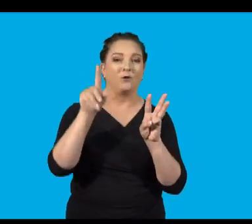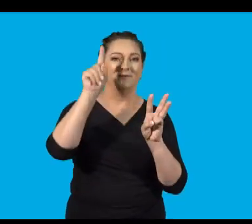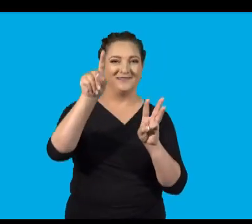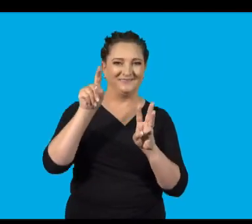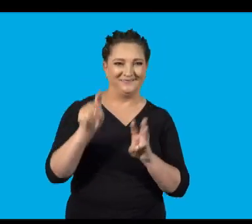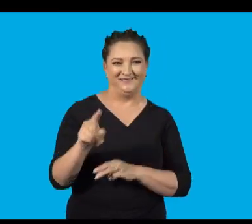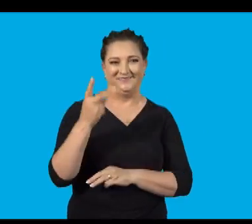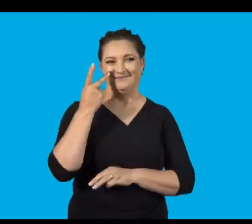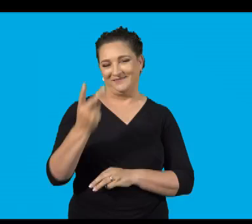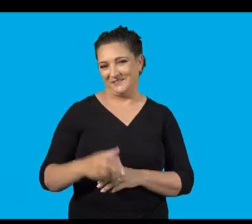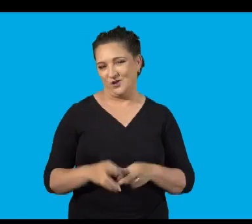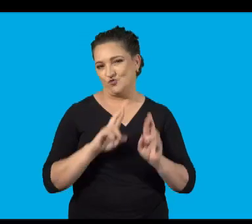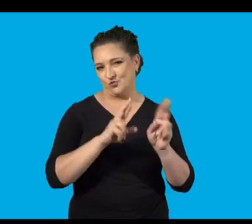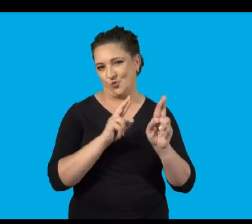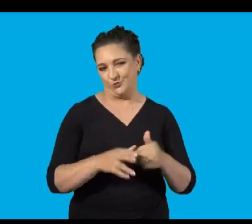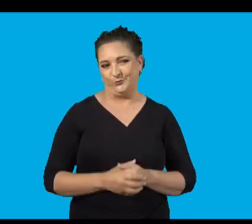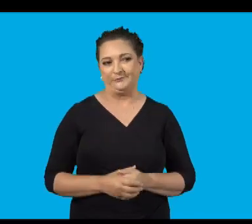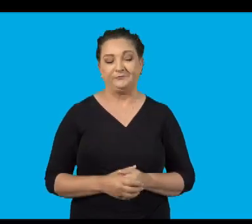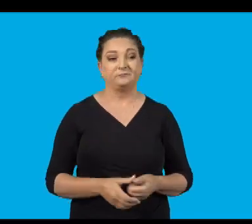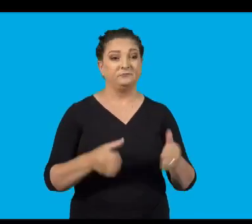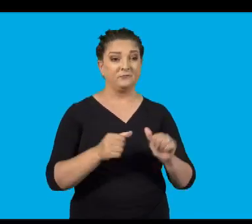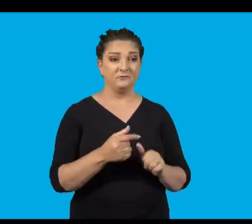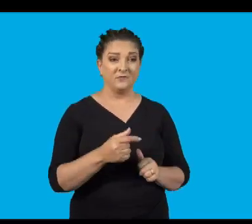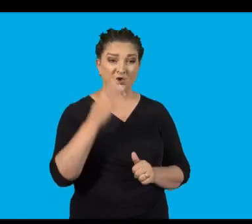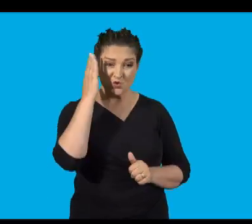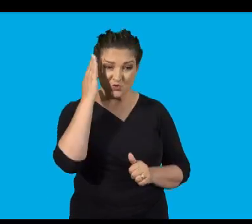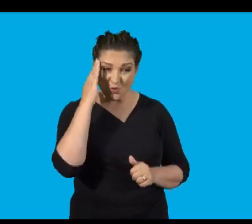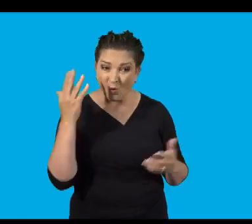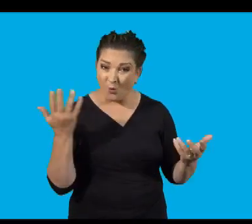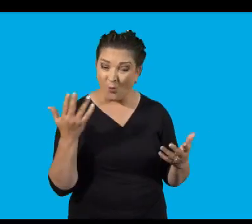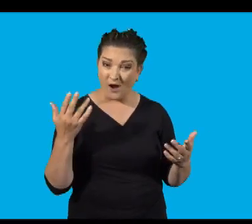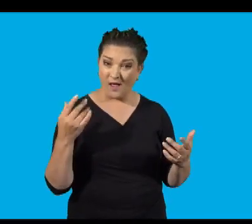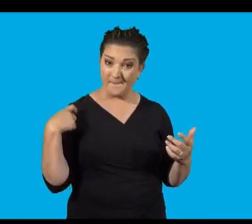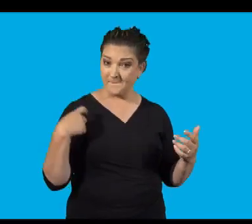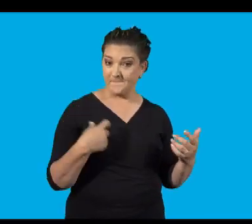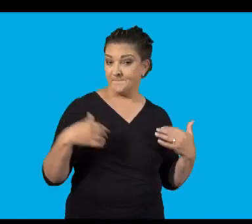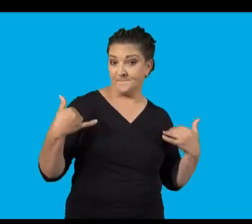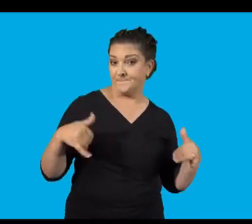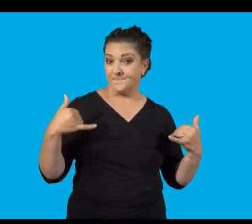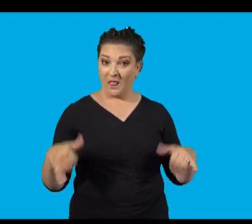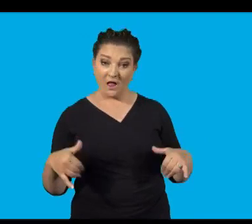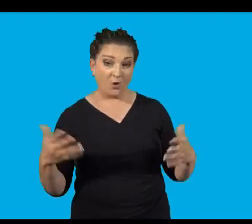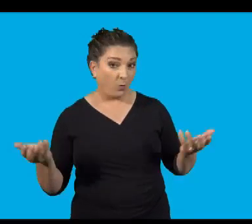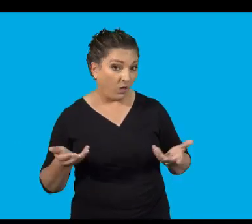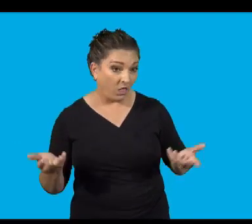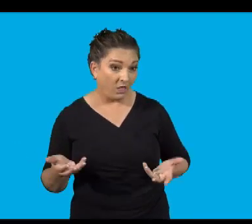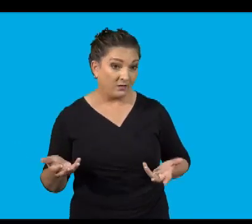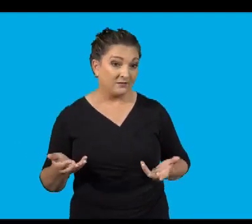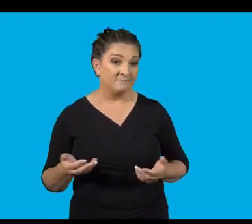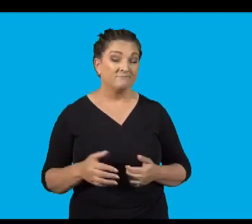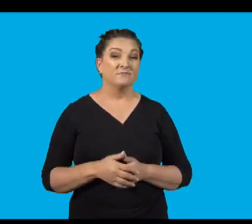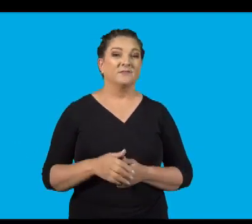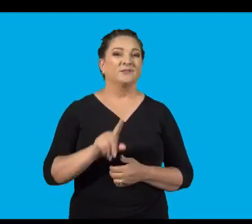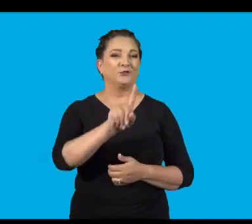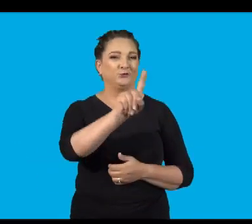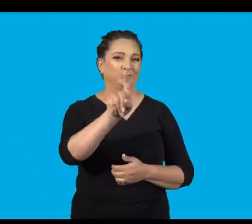it identified in our response, okay? Do you know where a princess plays? All right, can you denote